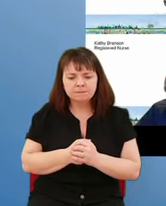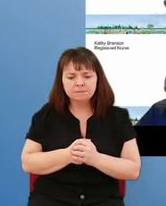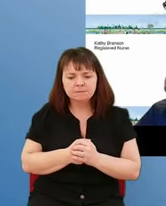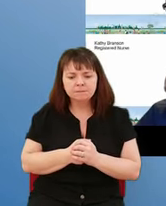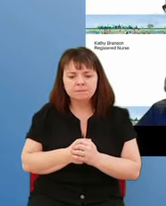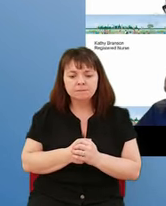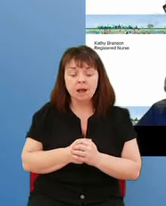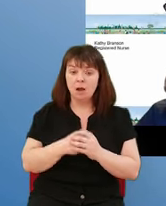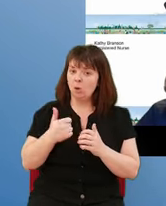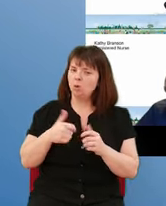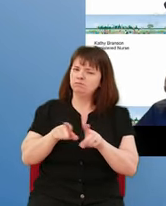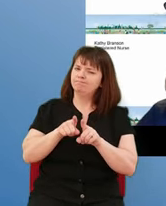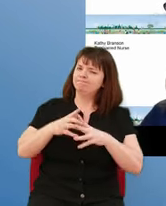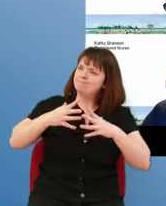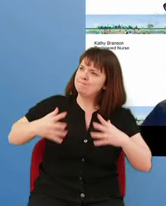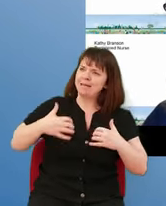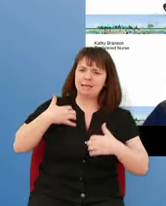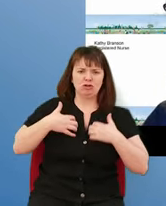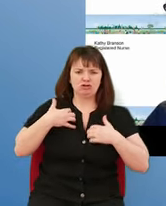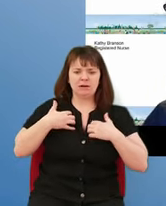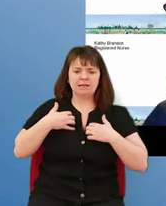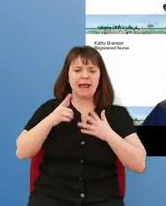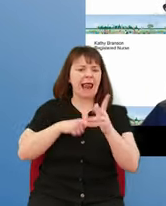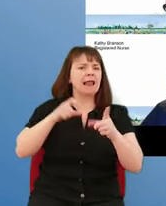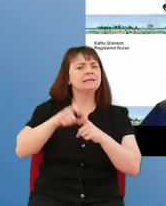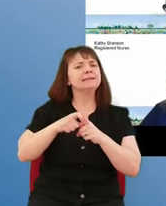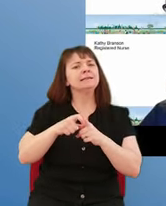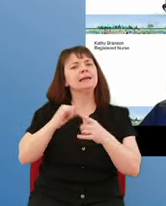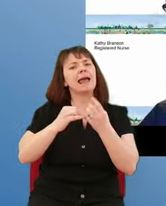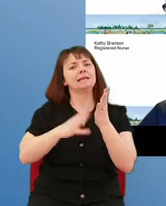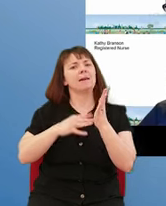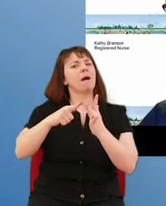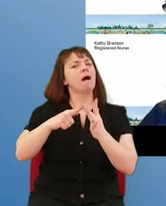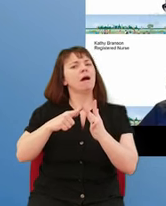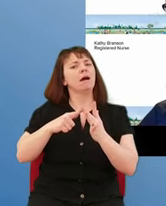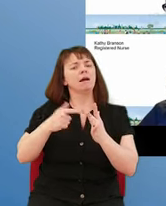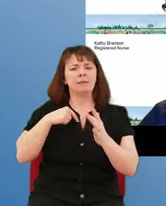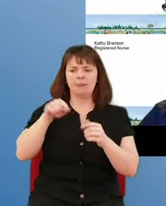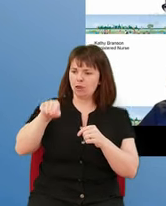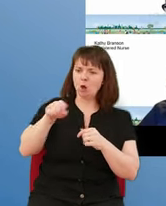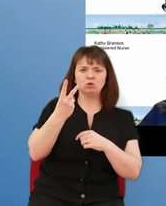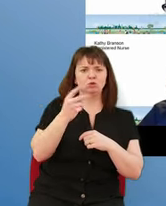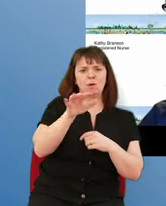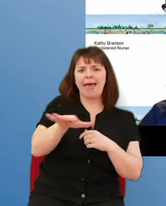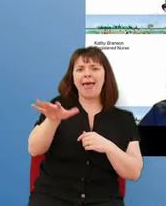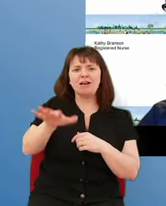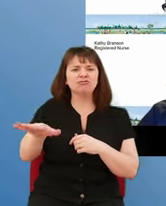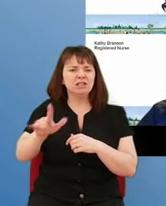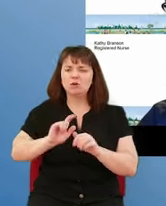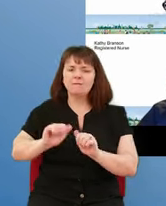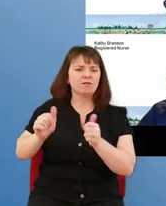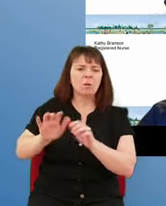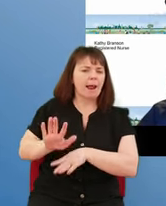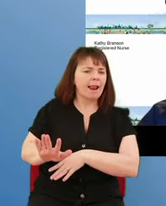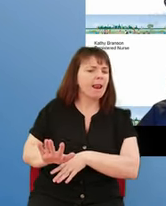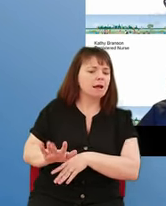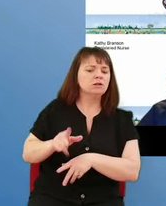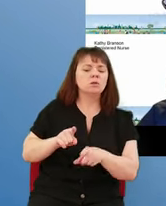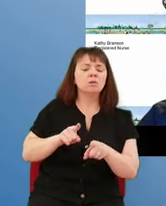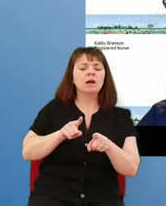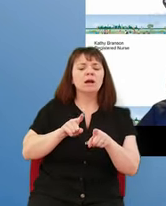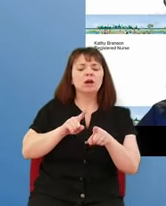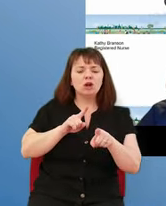not performed well. So we are triangulating almost everything into the resources that we have. I'll be